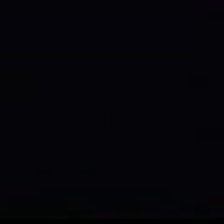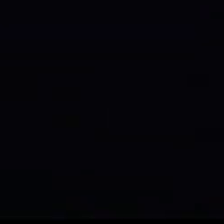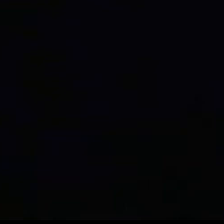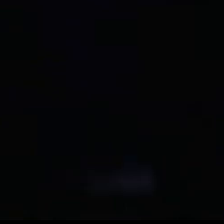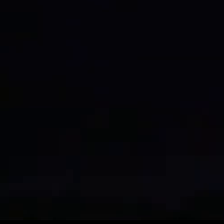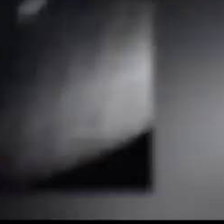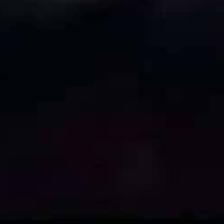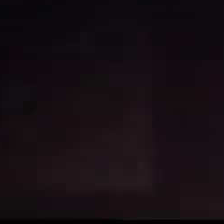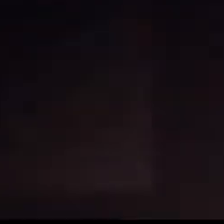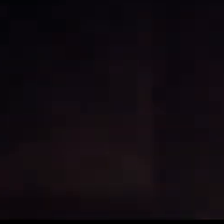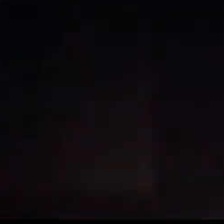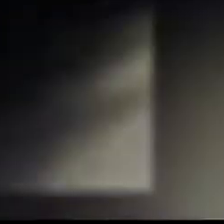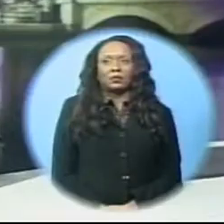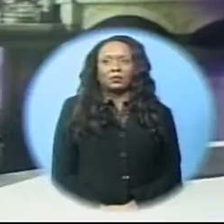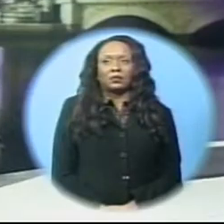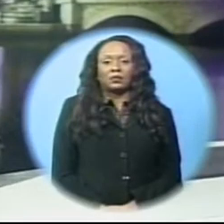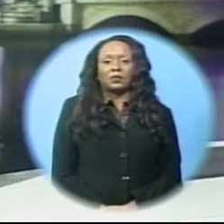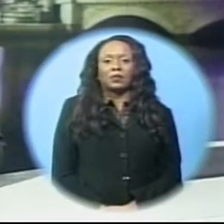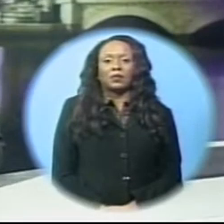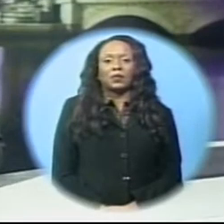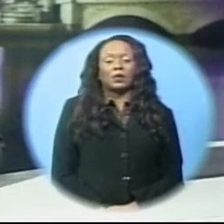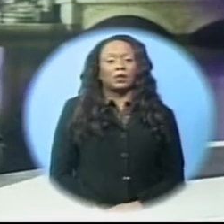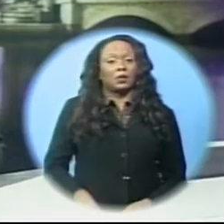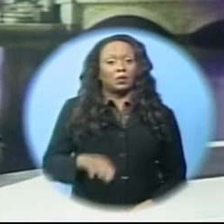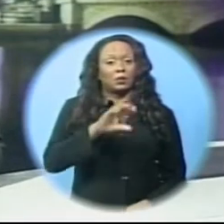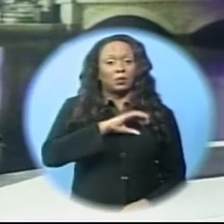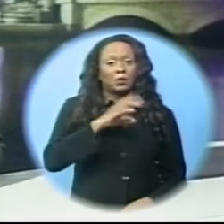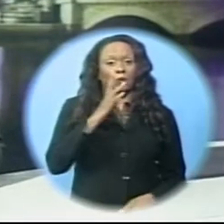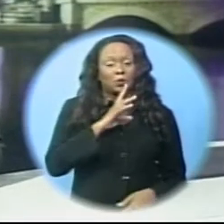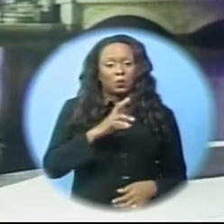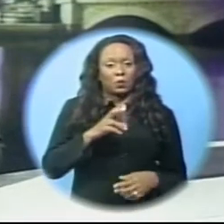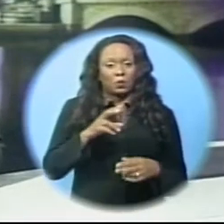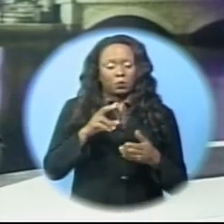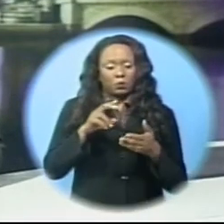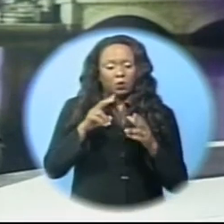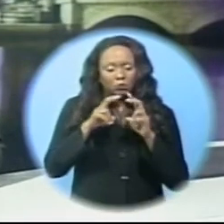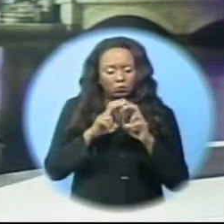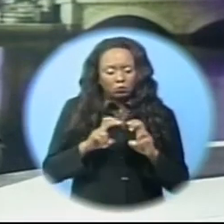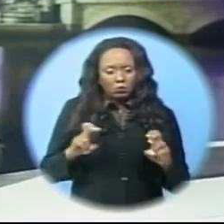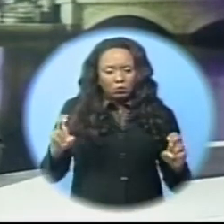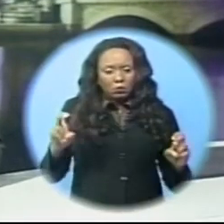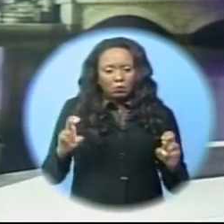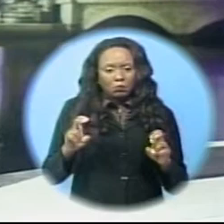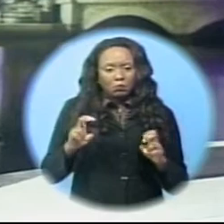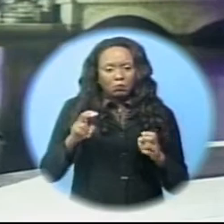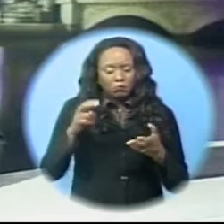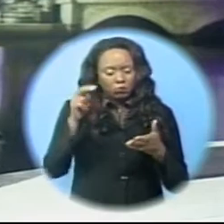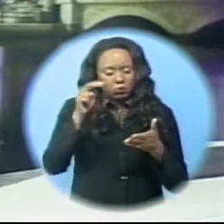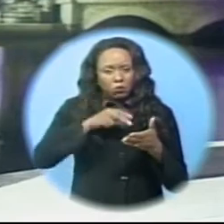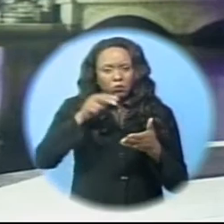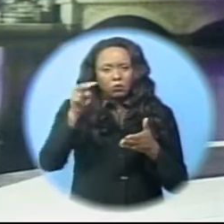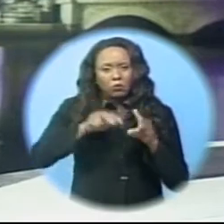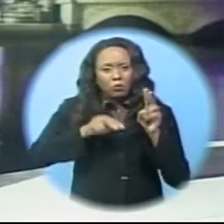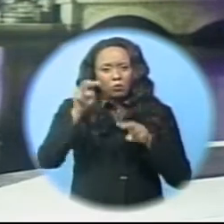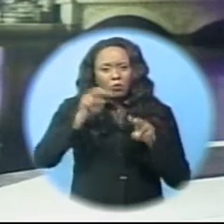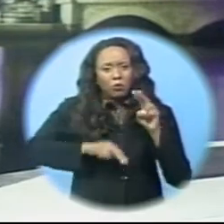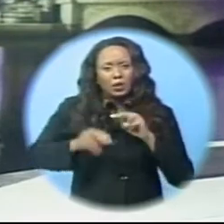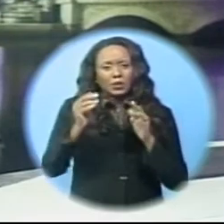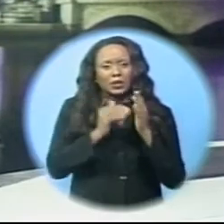Assistant Superintendent David Welch says the police will review the video to determine whether it can assist them with their